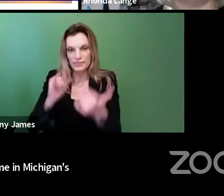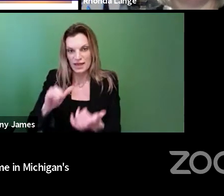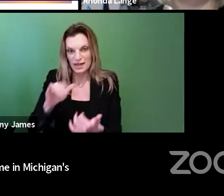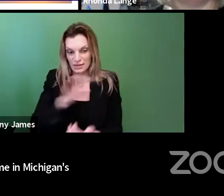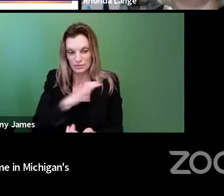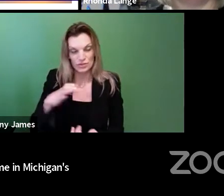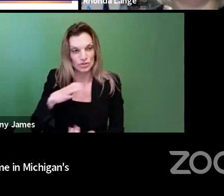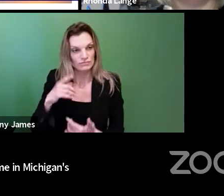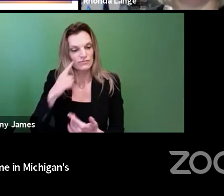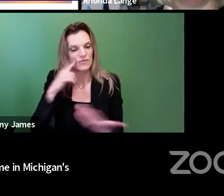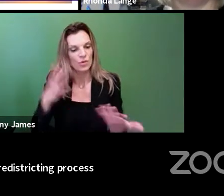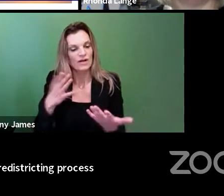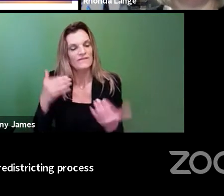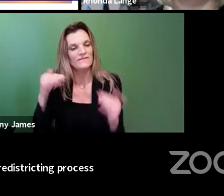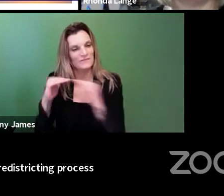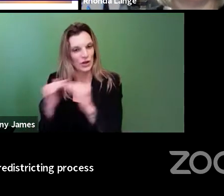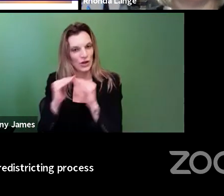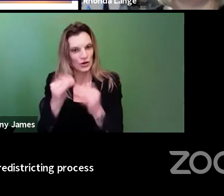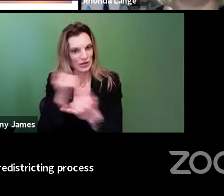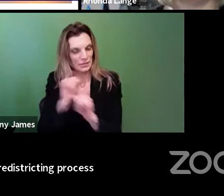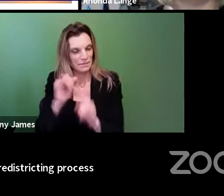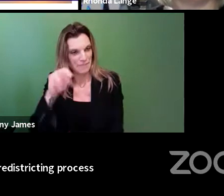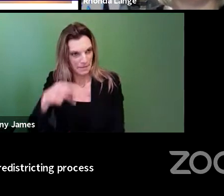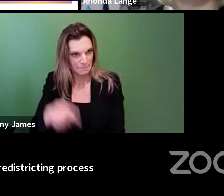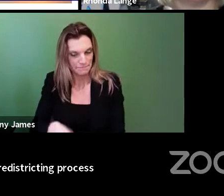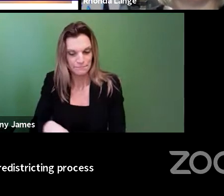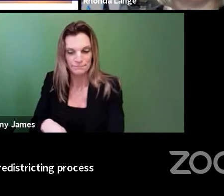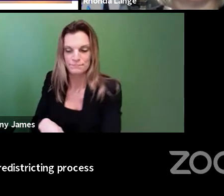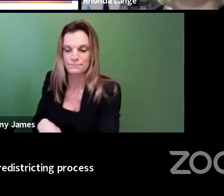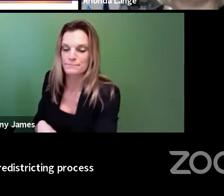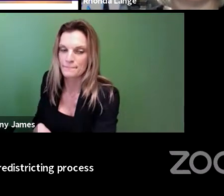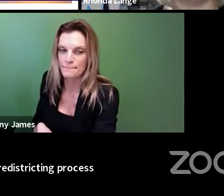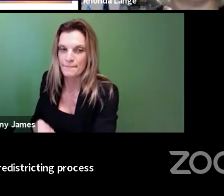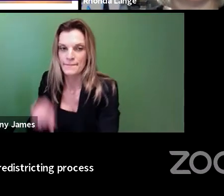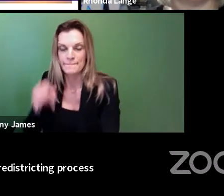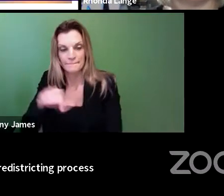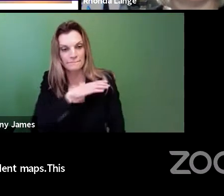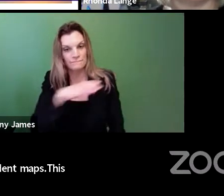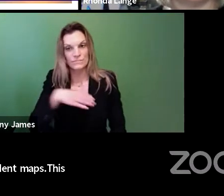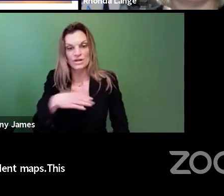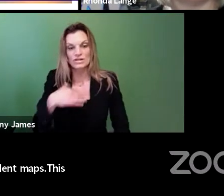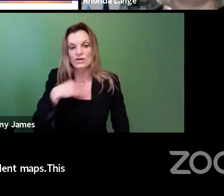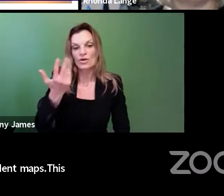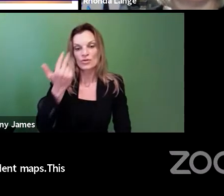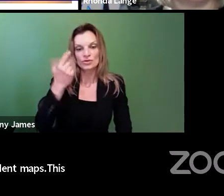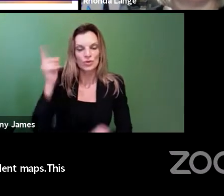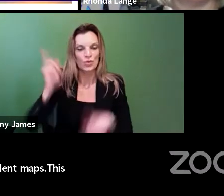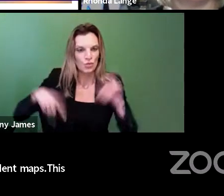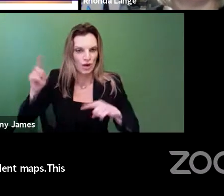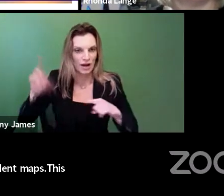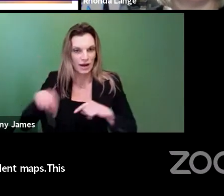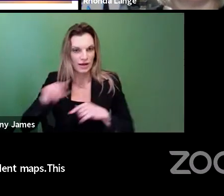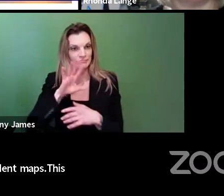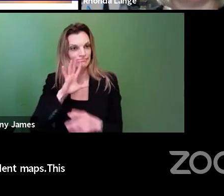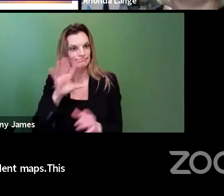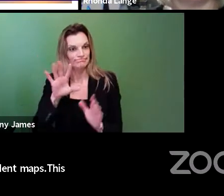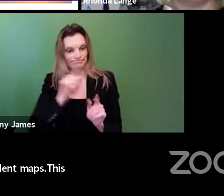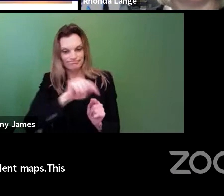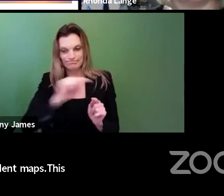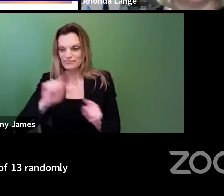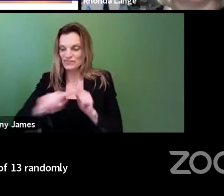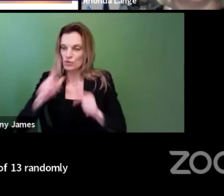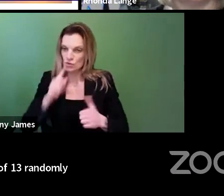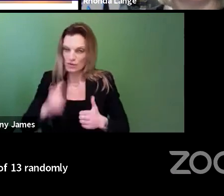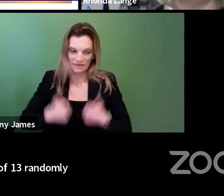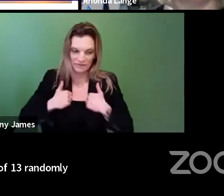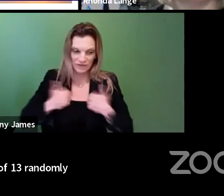fair and independent maps. This commission is comprised of 13 randomly selected Michigan residents